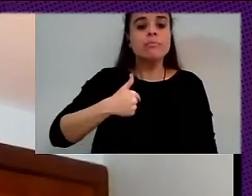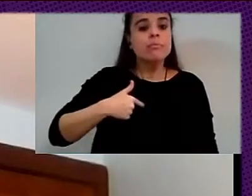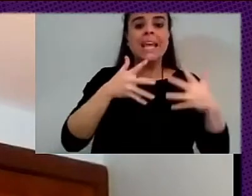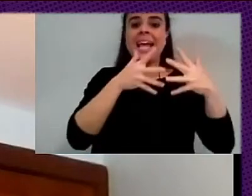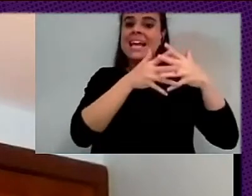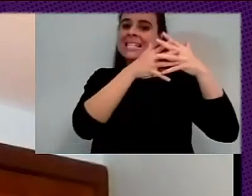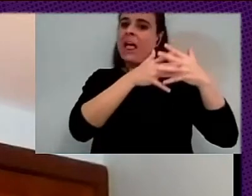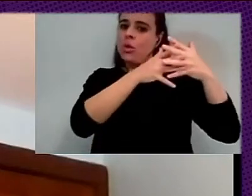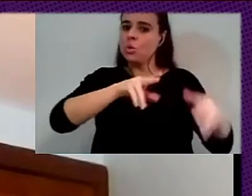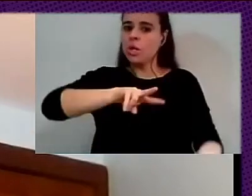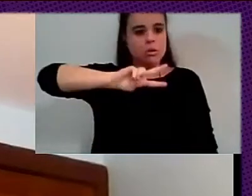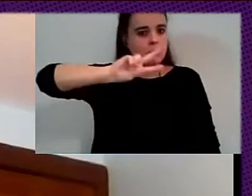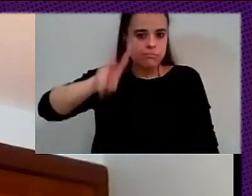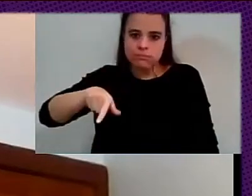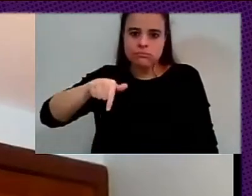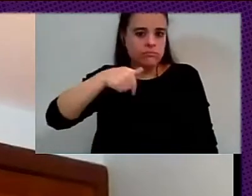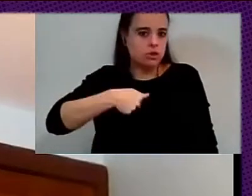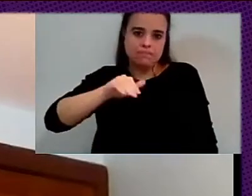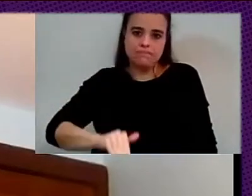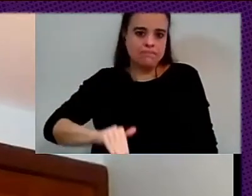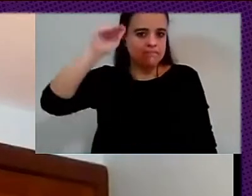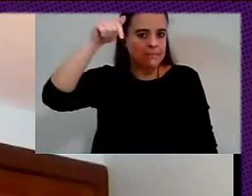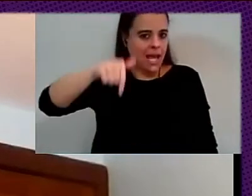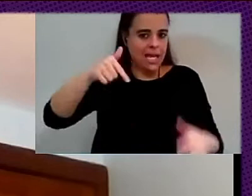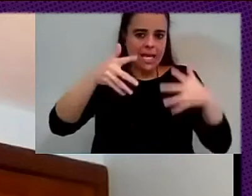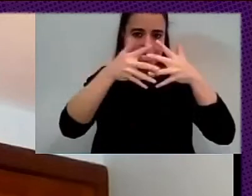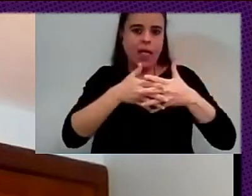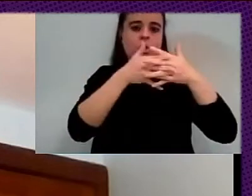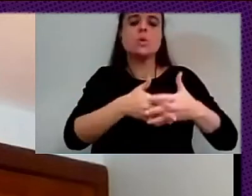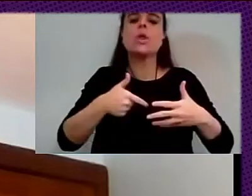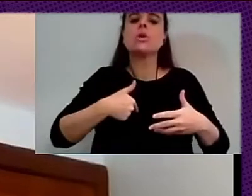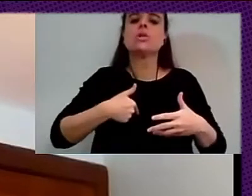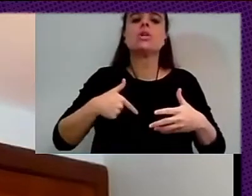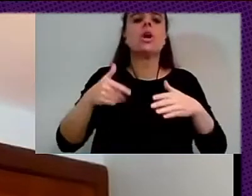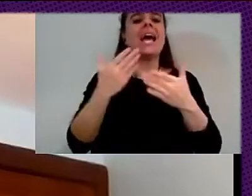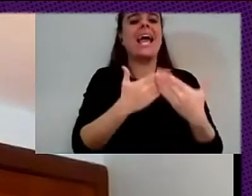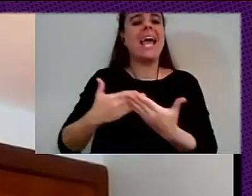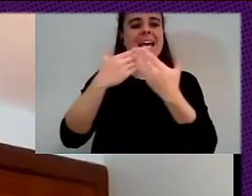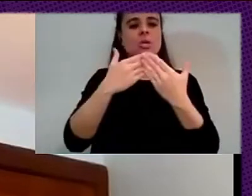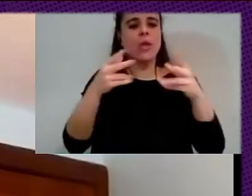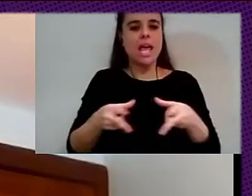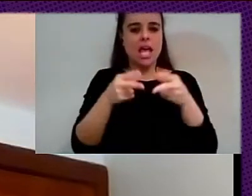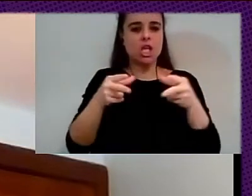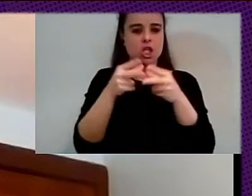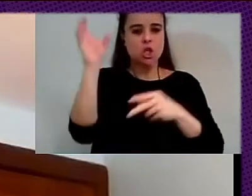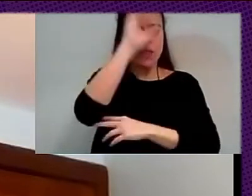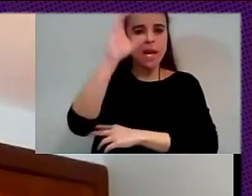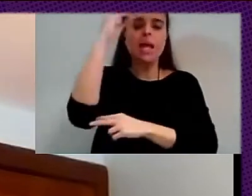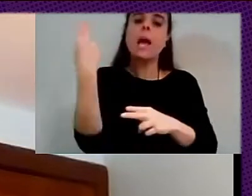I was in sociology. I started off in anti-war politics, and I